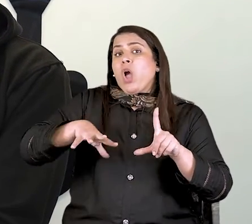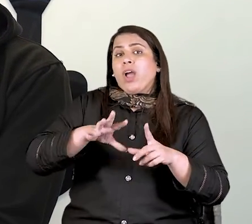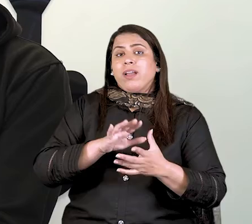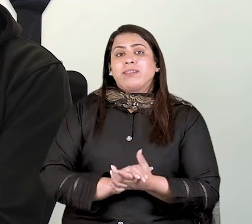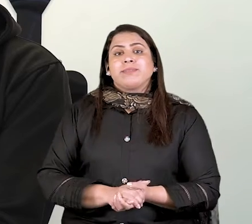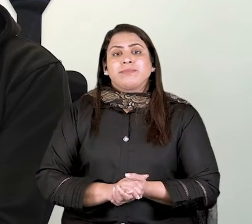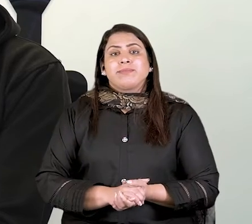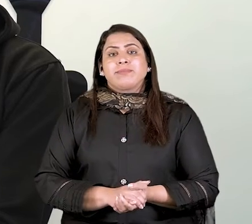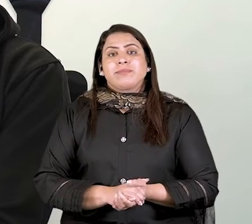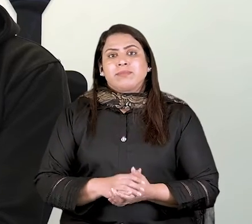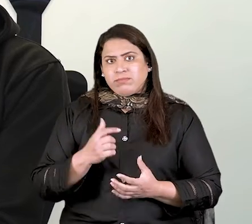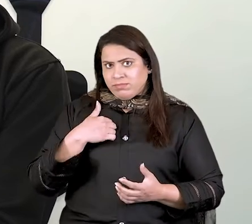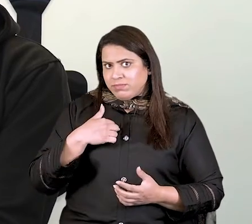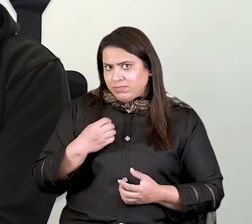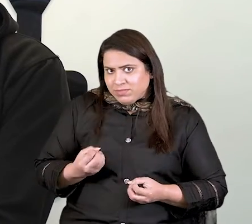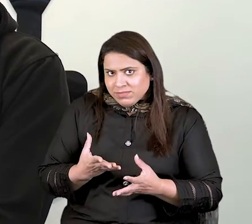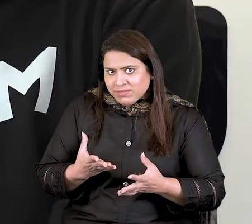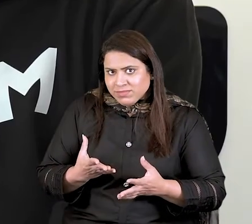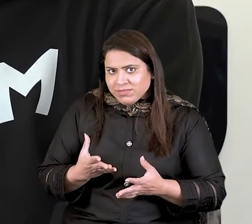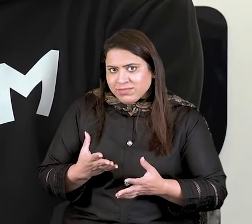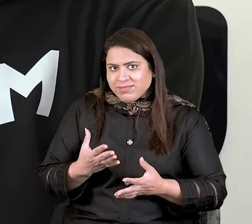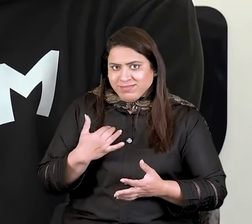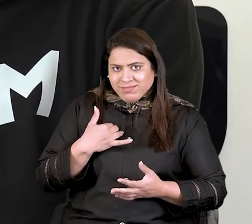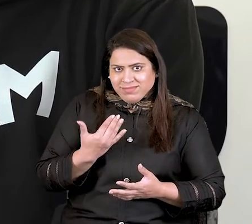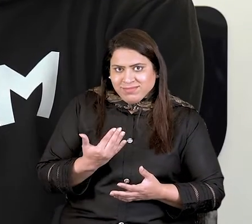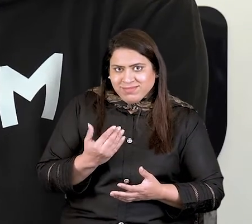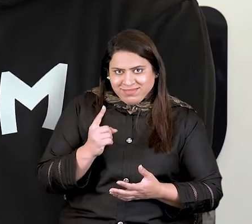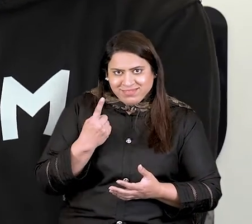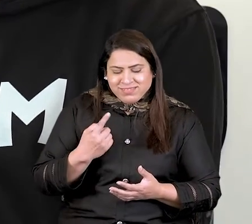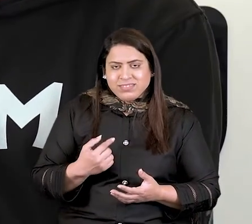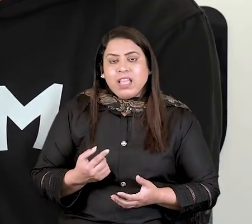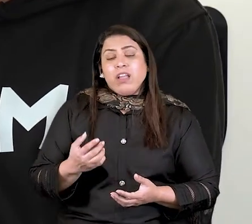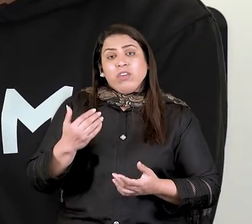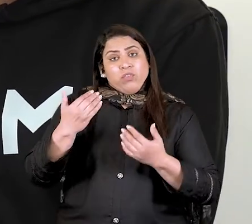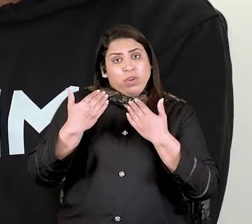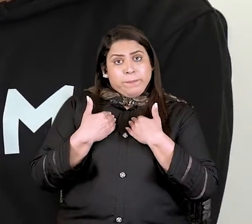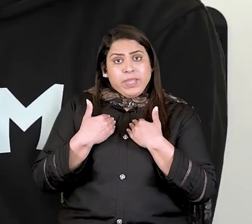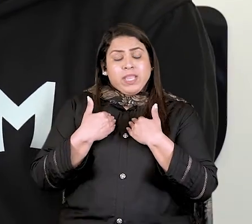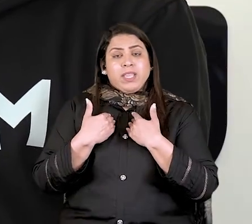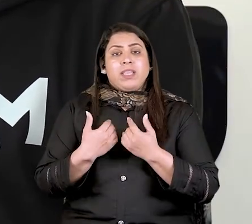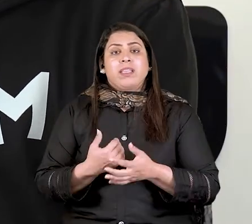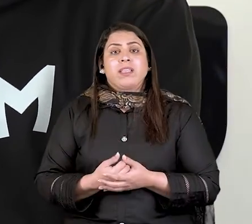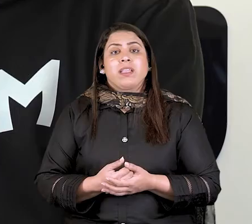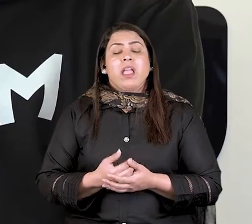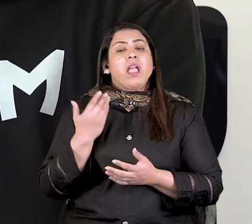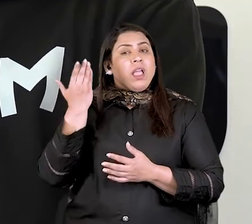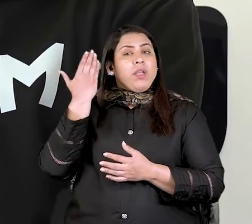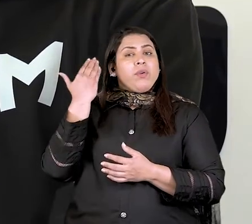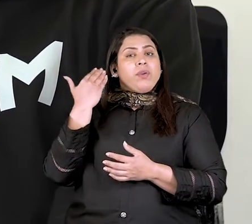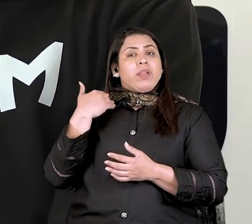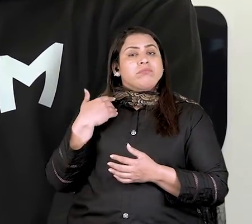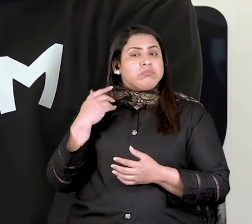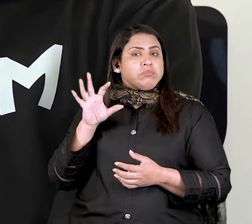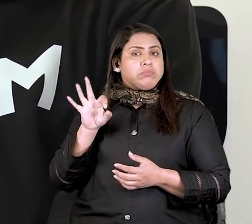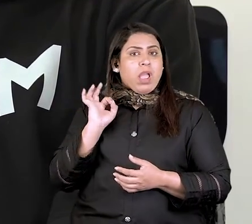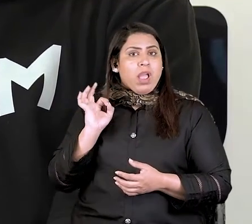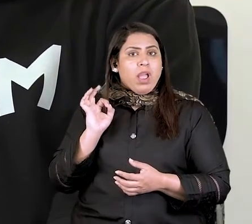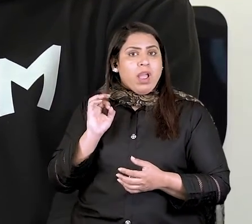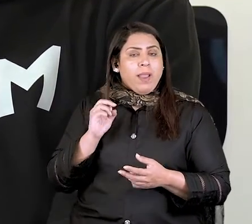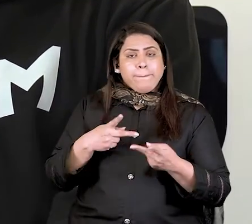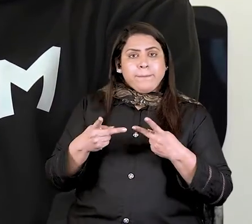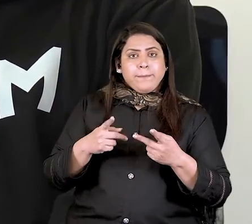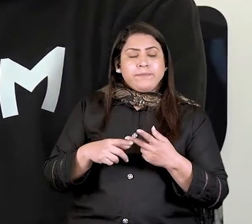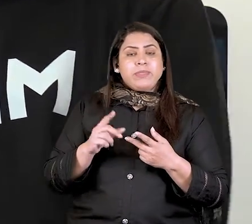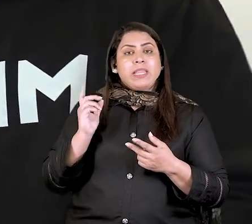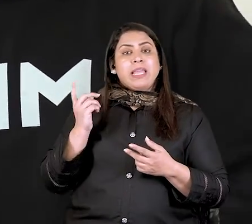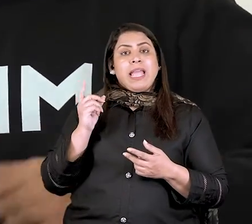to the foodies of Lahore? Should I start? Yeah, you can go. So for me, whenever